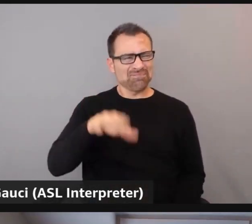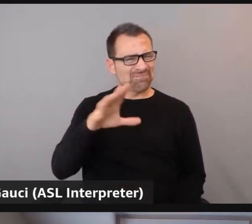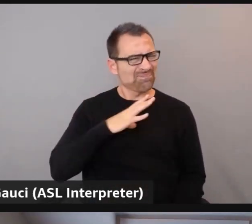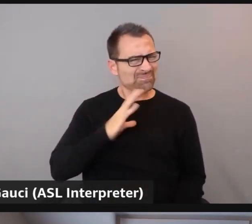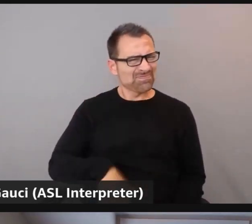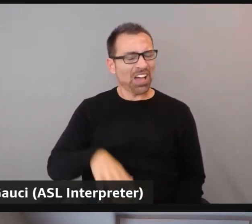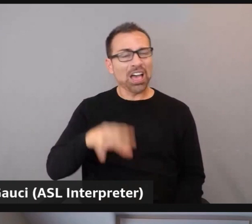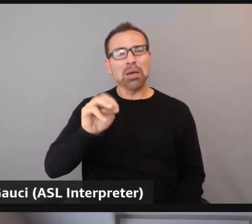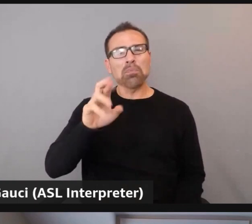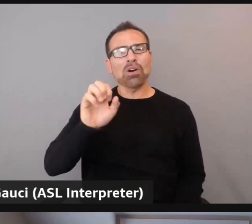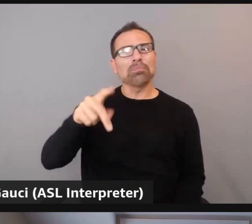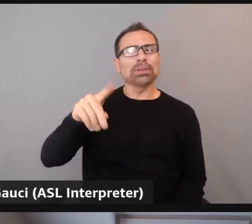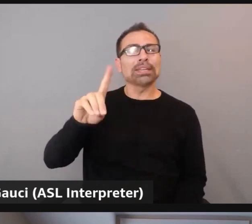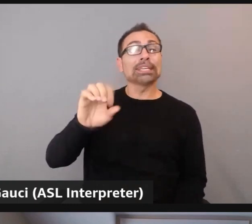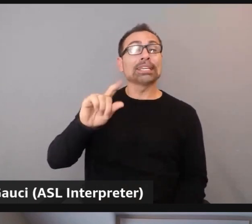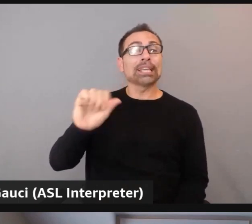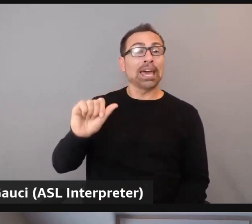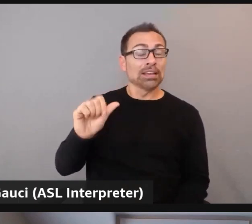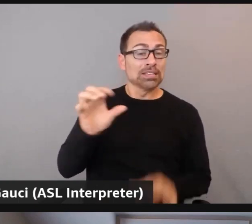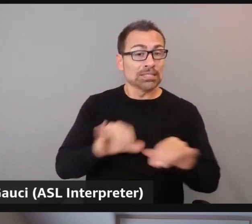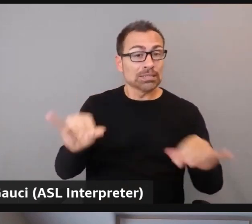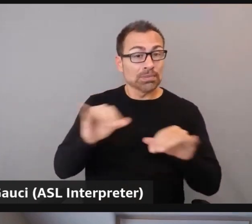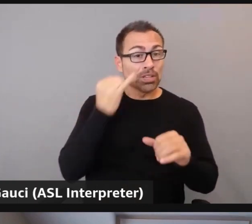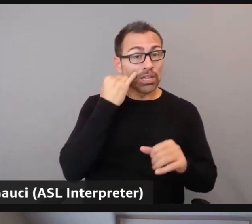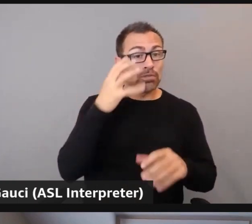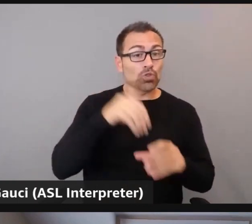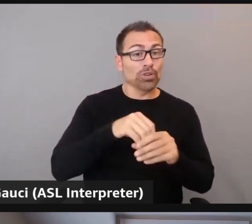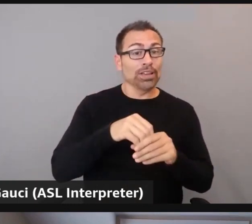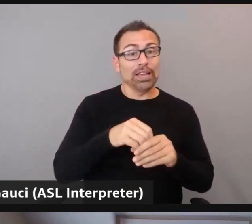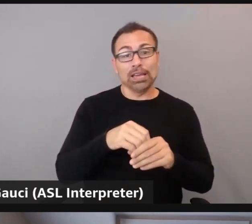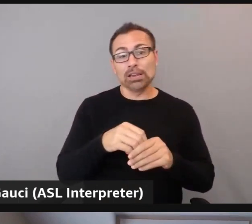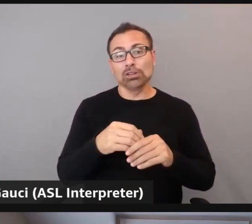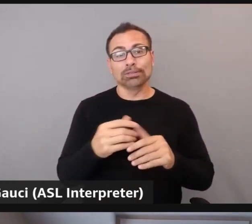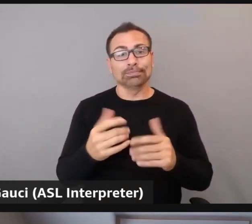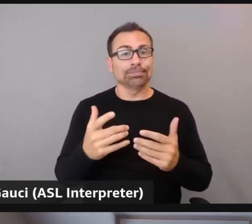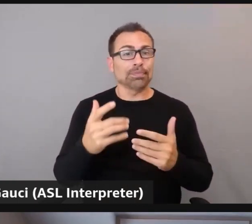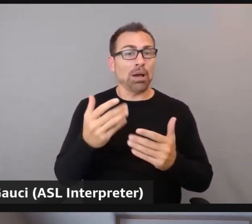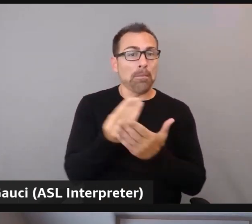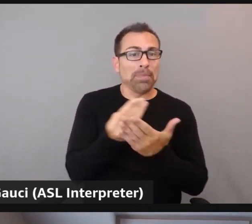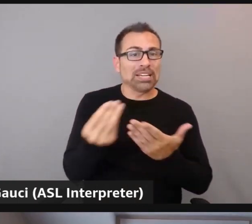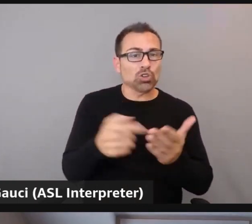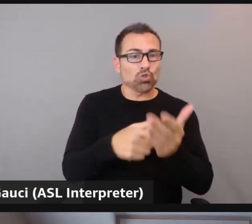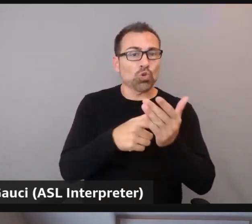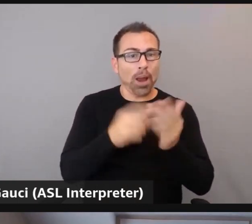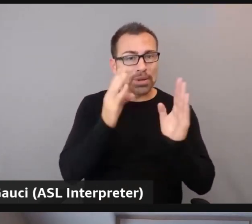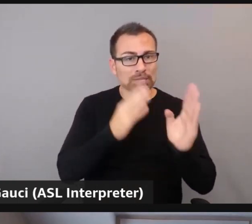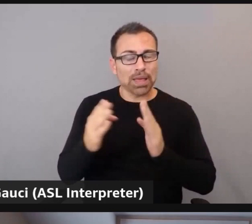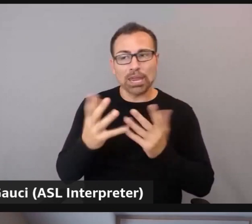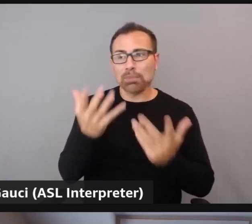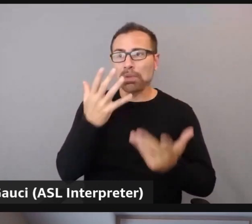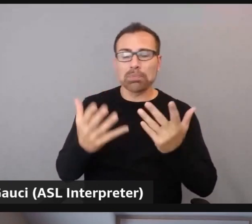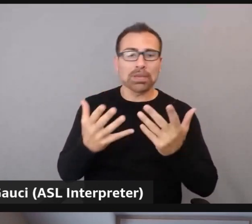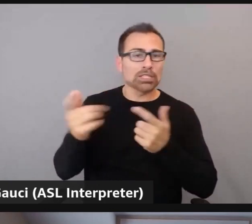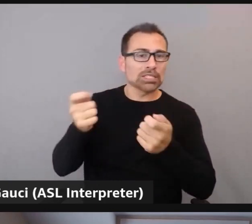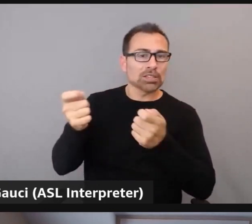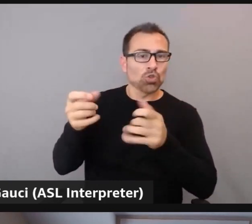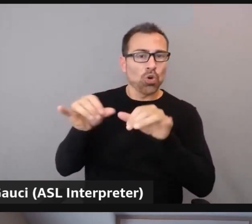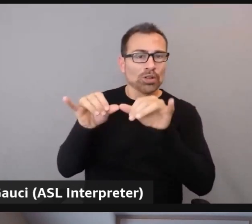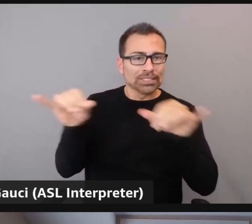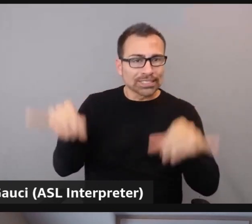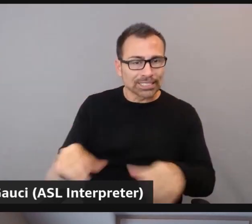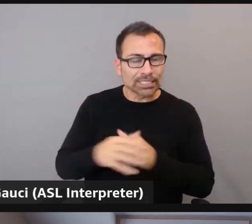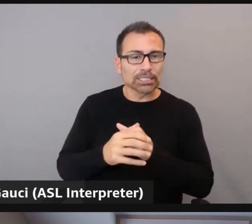like, if you're in a material requirements planning, for instance, like it's a control system, inventory and production and scheduling.